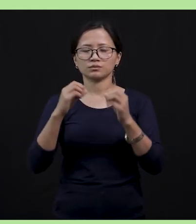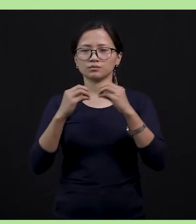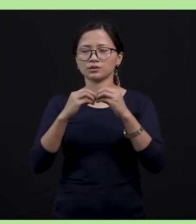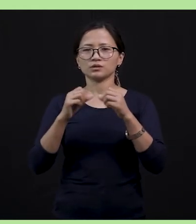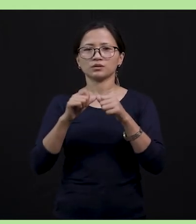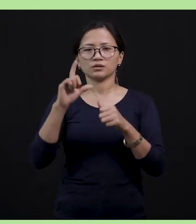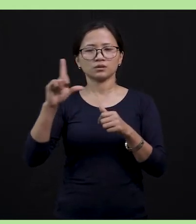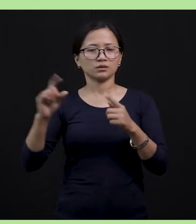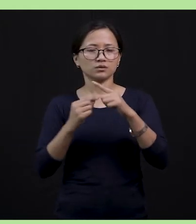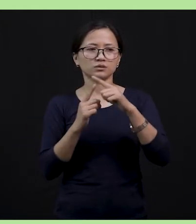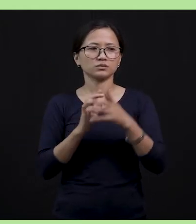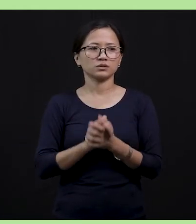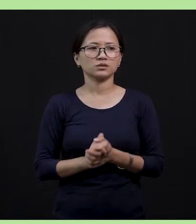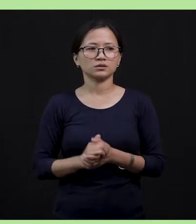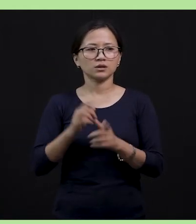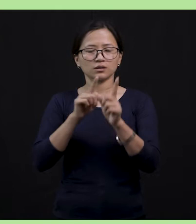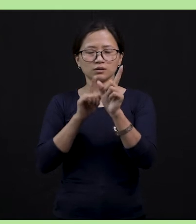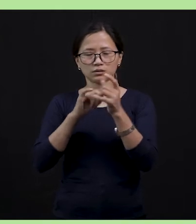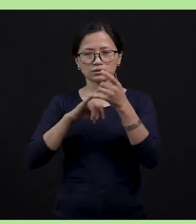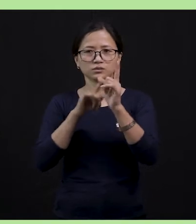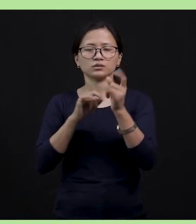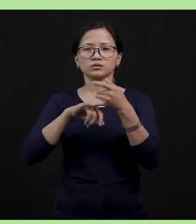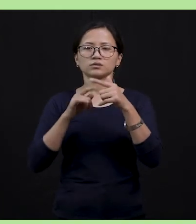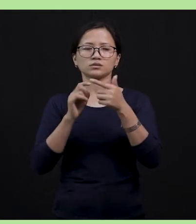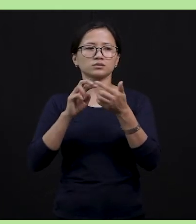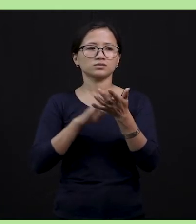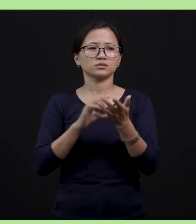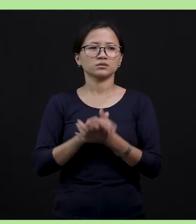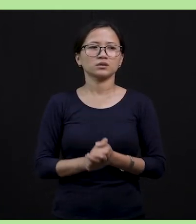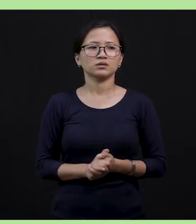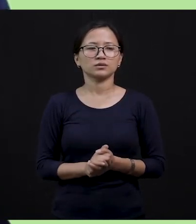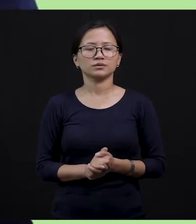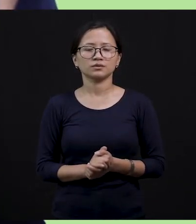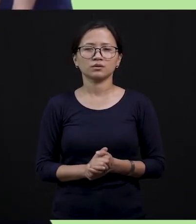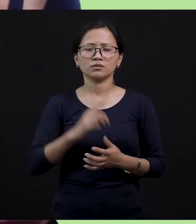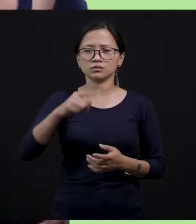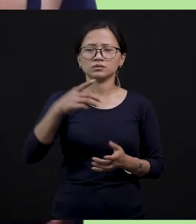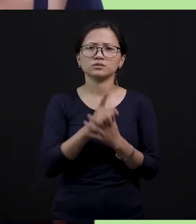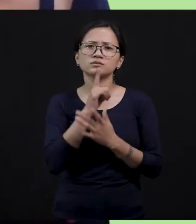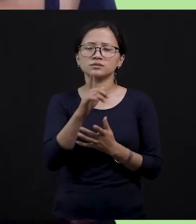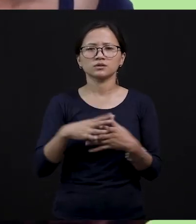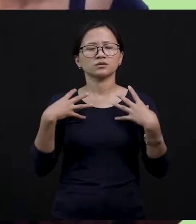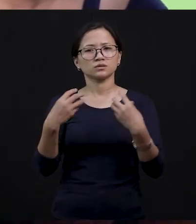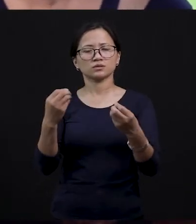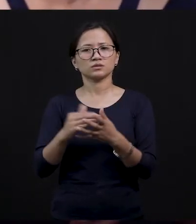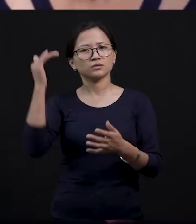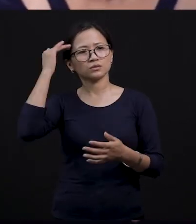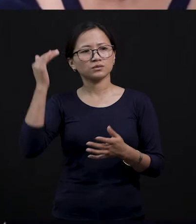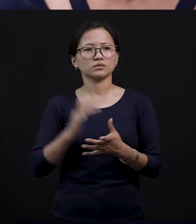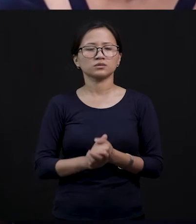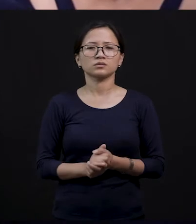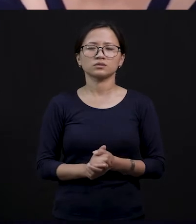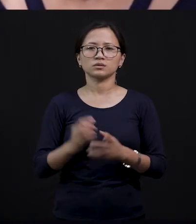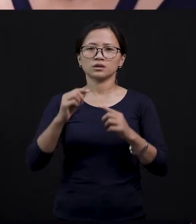this is very, very essential in a democratic setup. It's always said that I don't want people to know, I don't